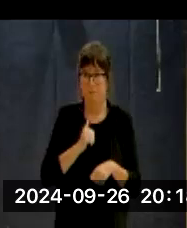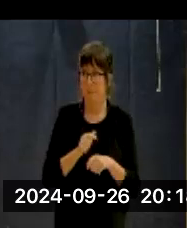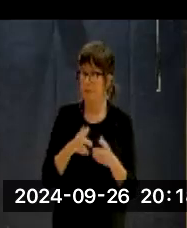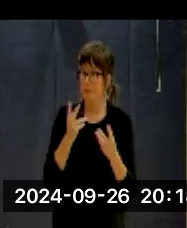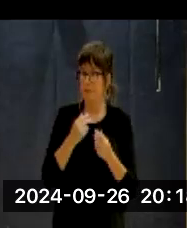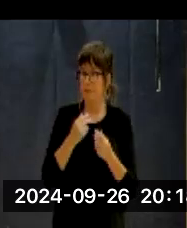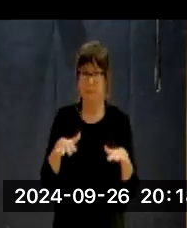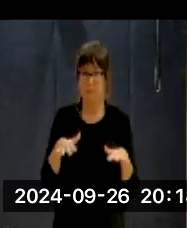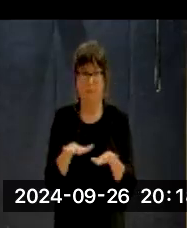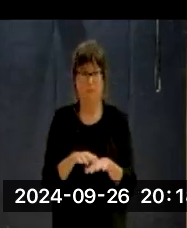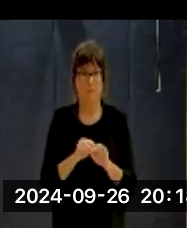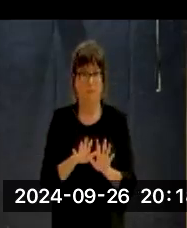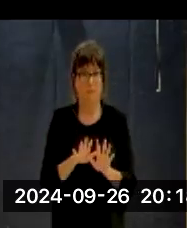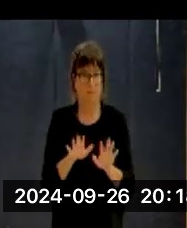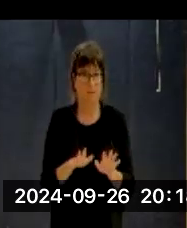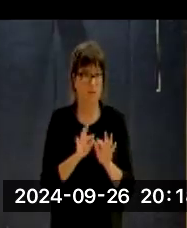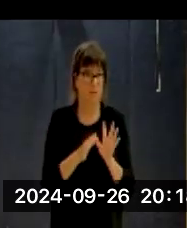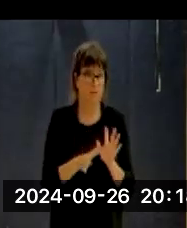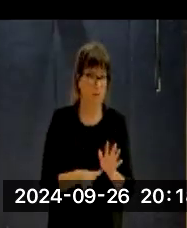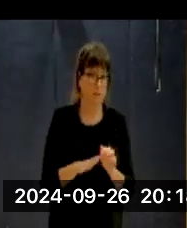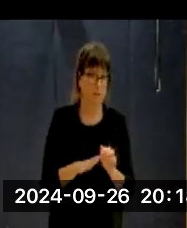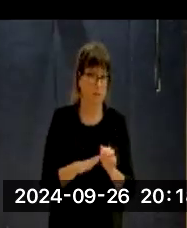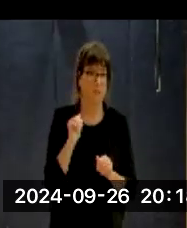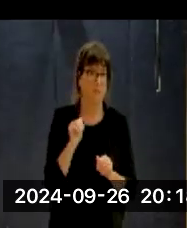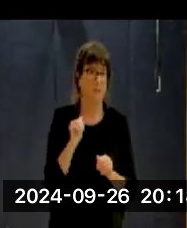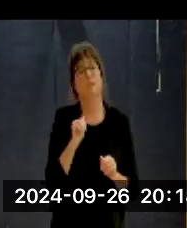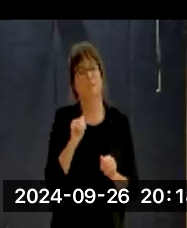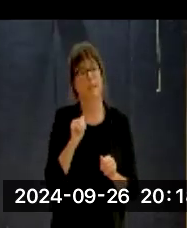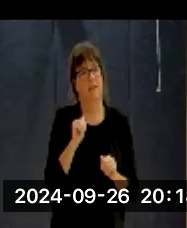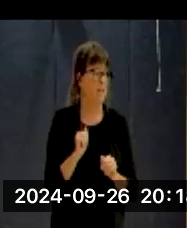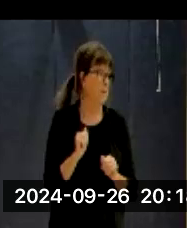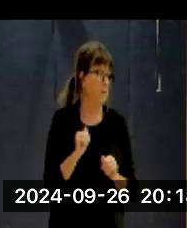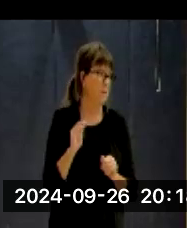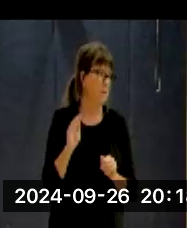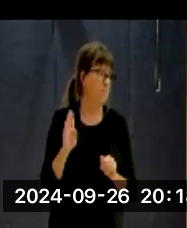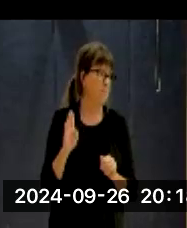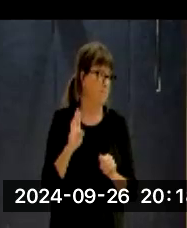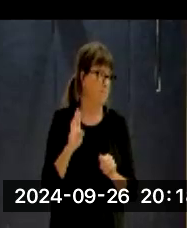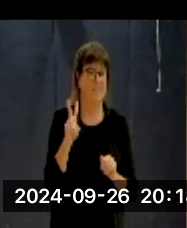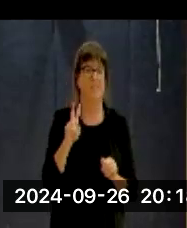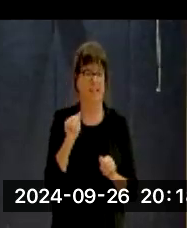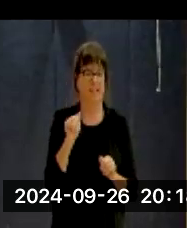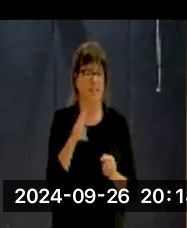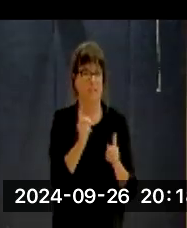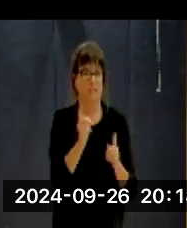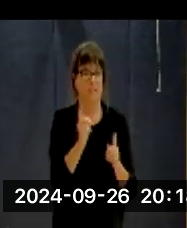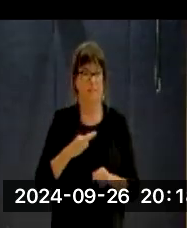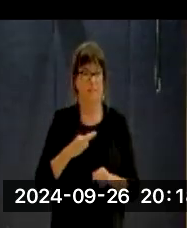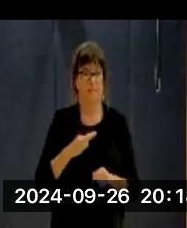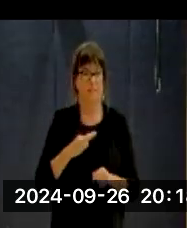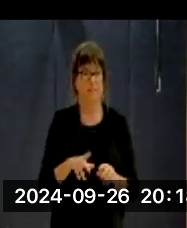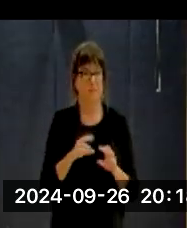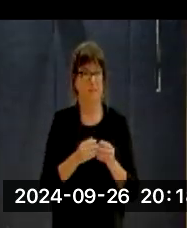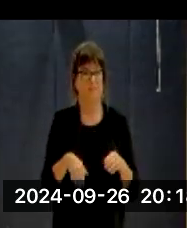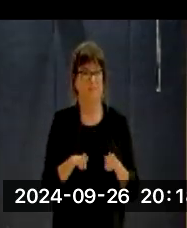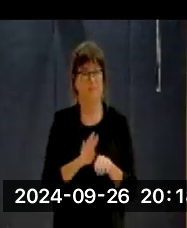great interpreters, the AV staff, and this meeting is adjourned as of 8:19. Thank you,